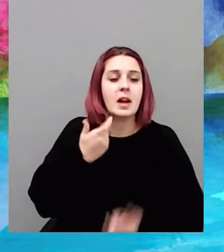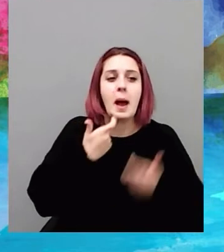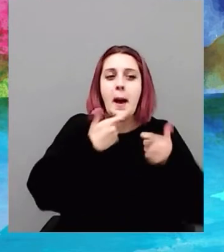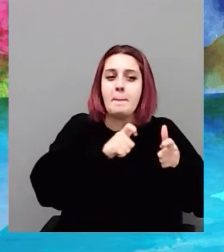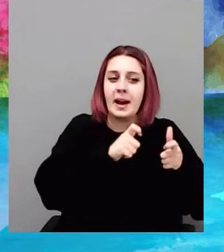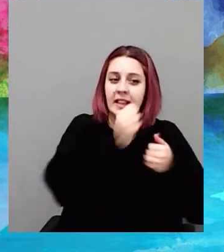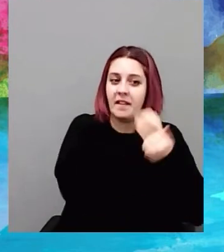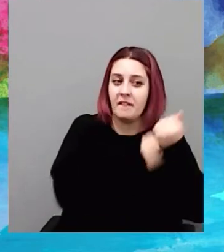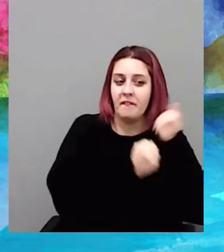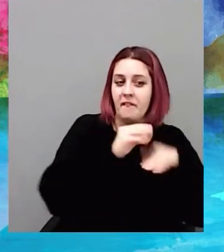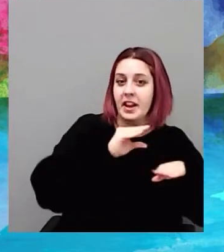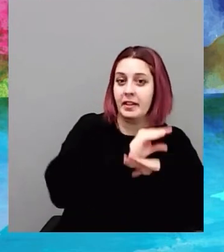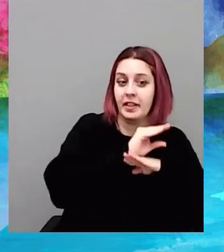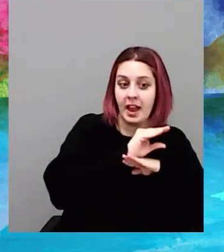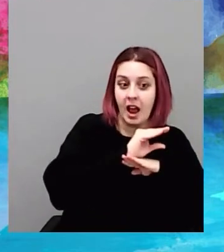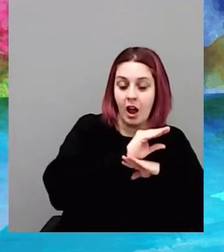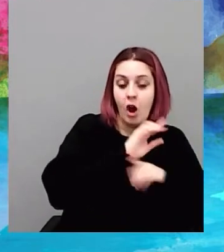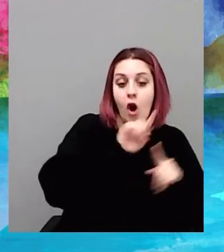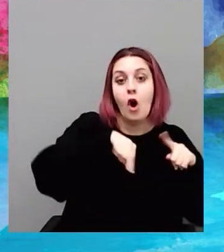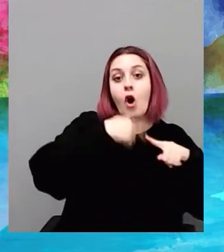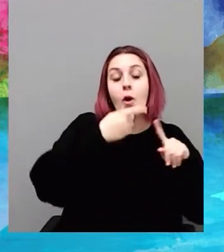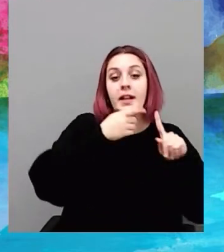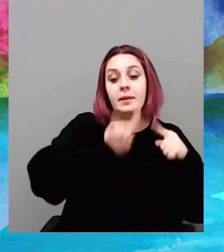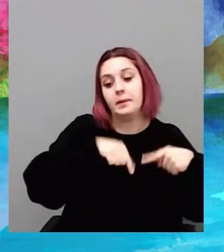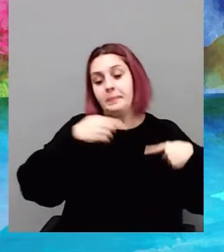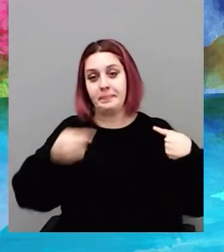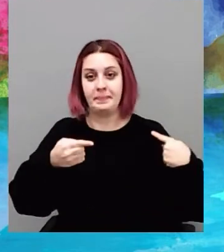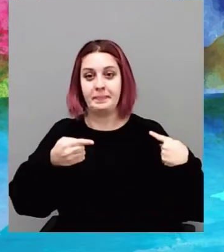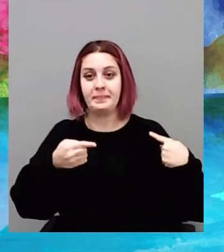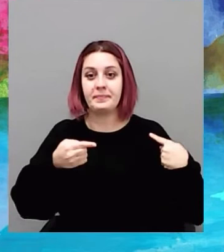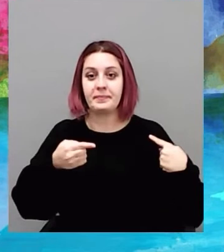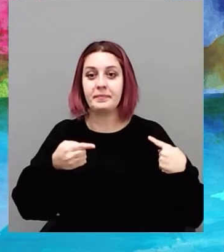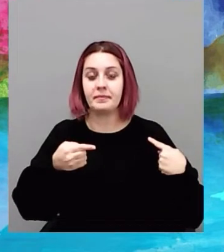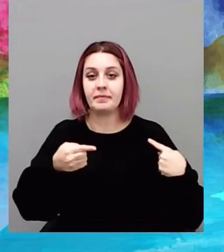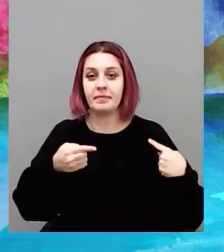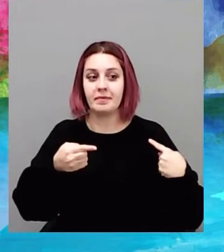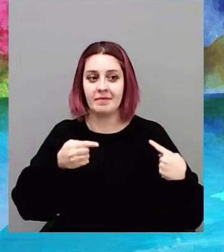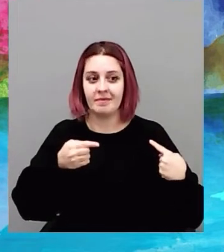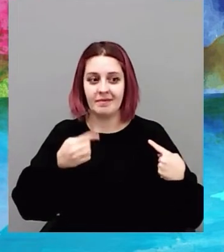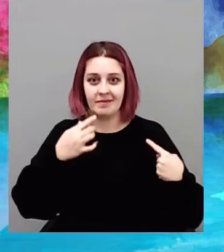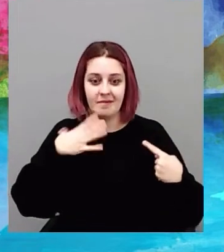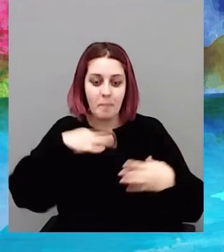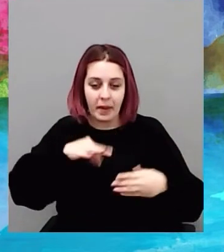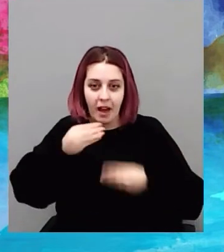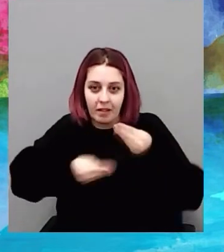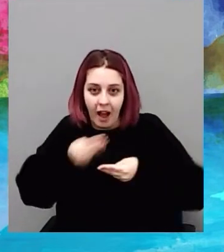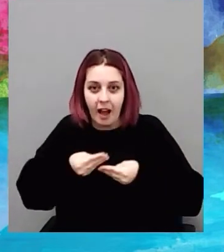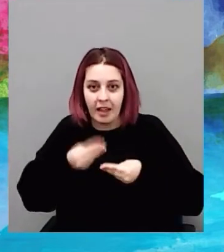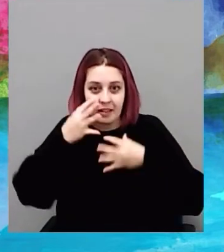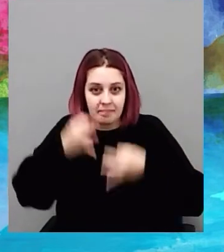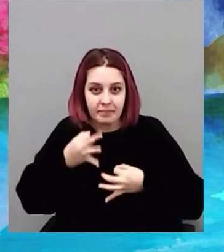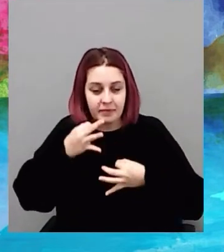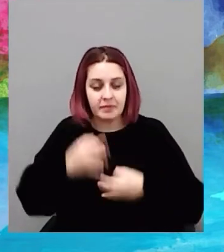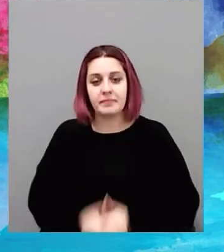because the others don't know where to go and they are too afraid about inaccessibility. So that's